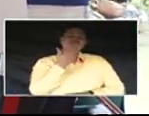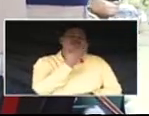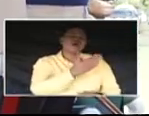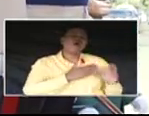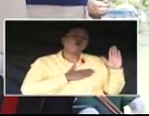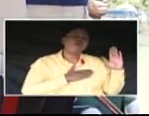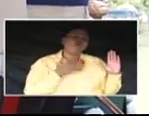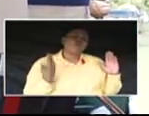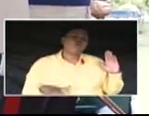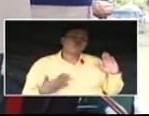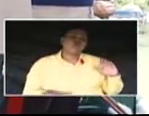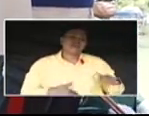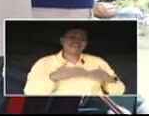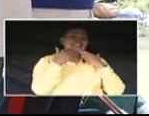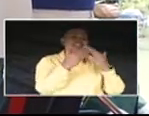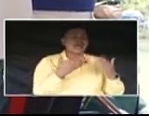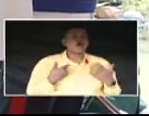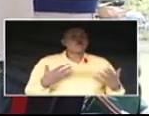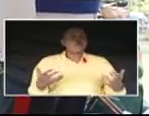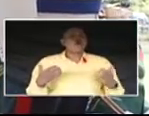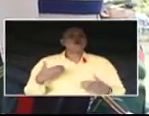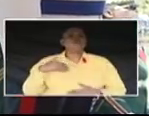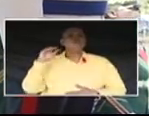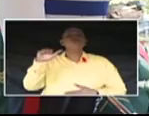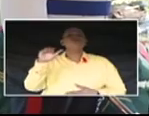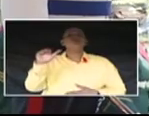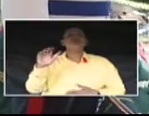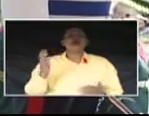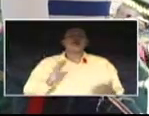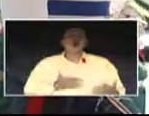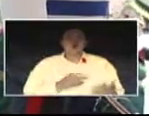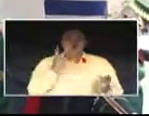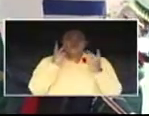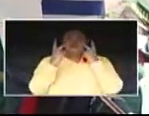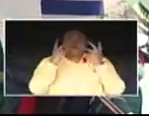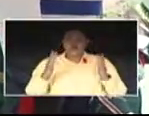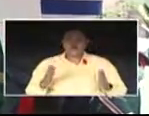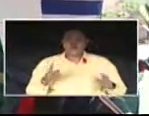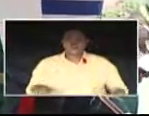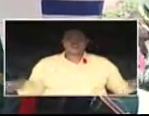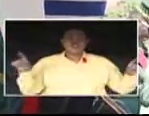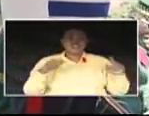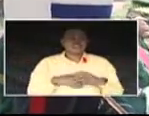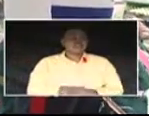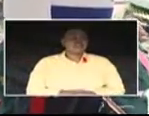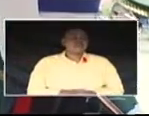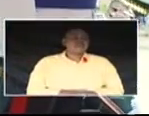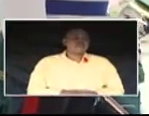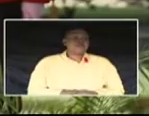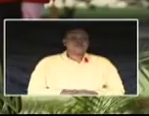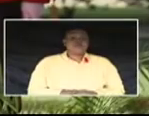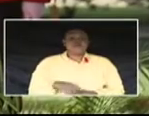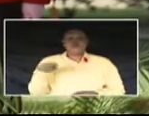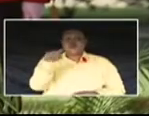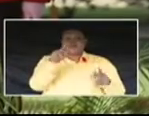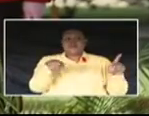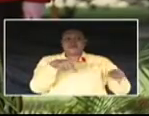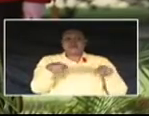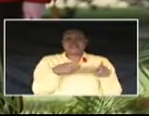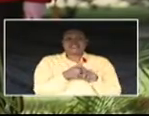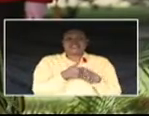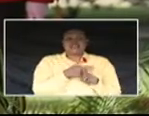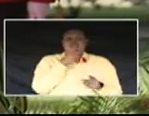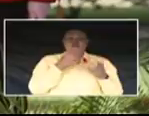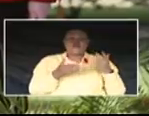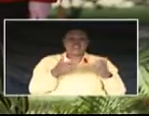commitment. Indeed. And we'd just like to remind our viewers and those persons who